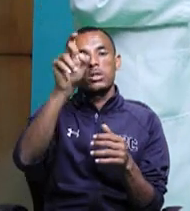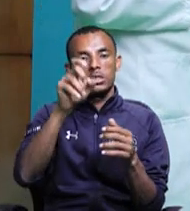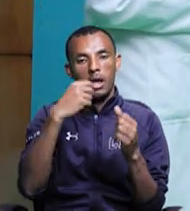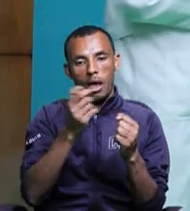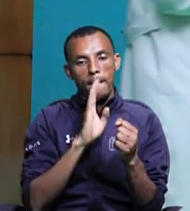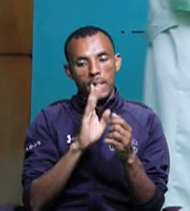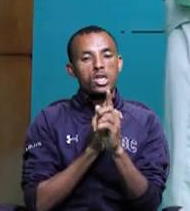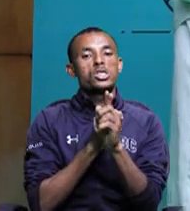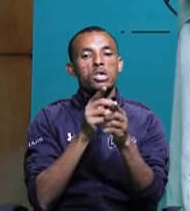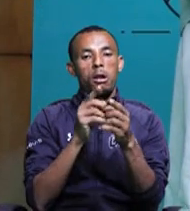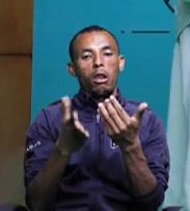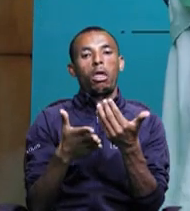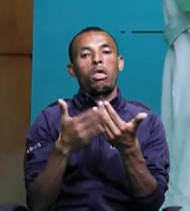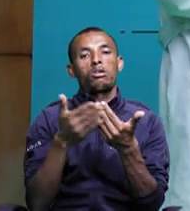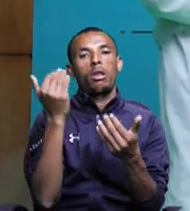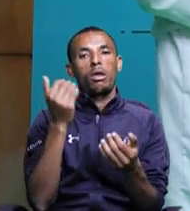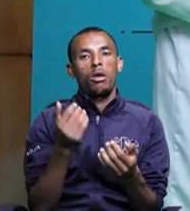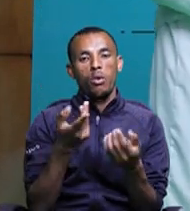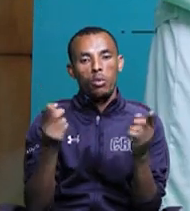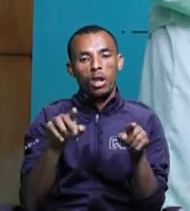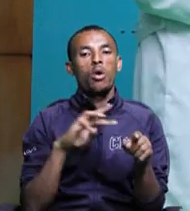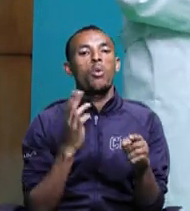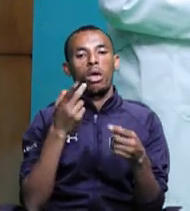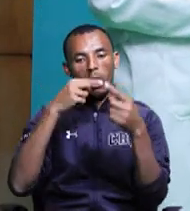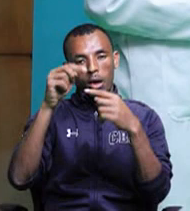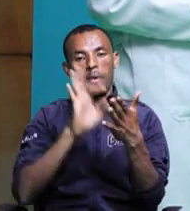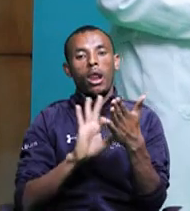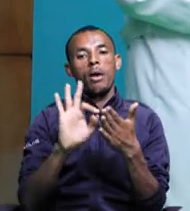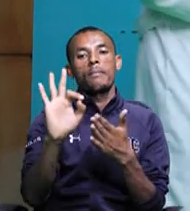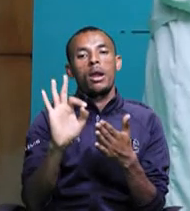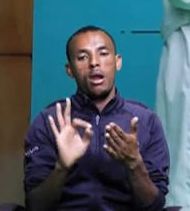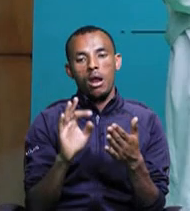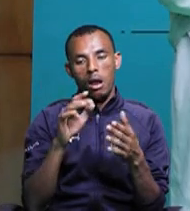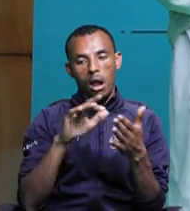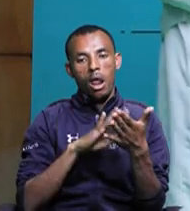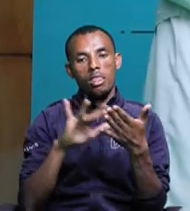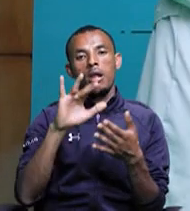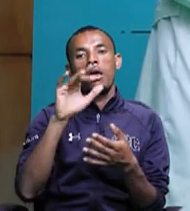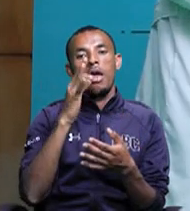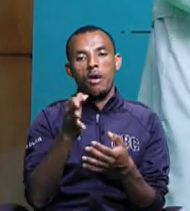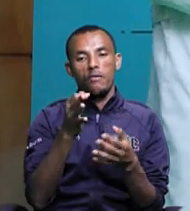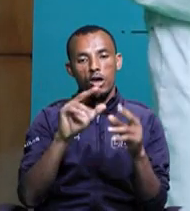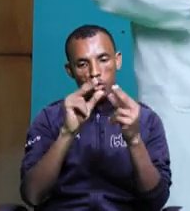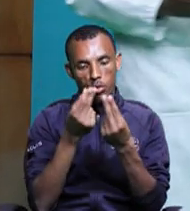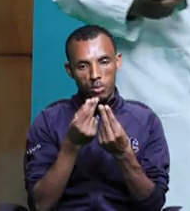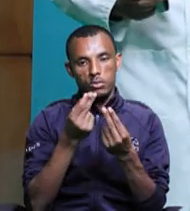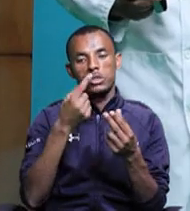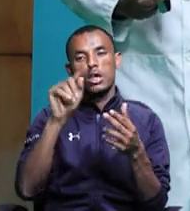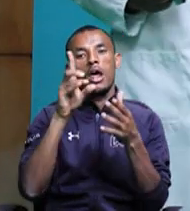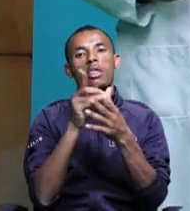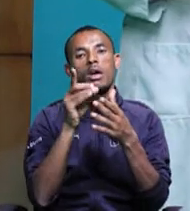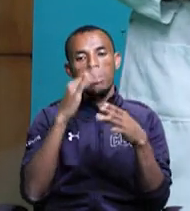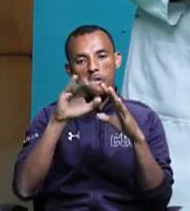be answered easily. When you come to numbers, letter F, group the data into 5